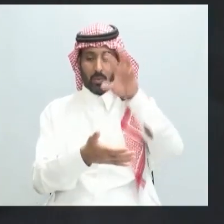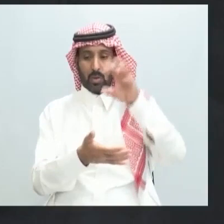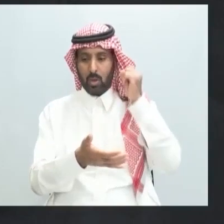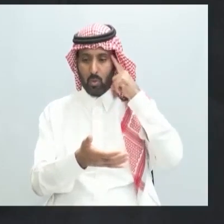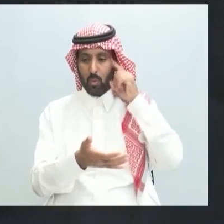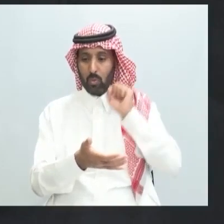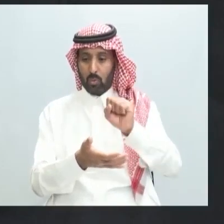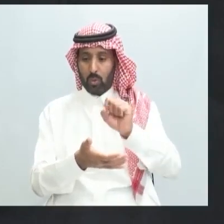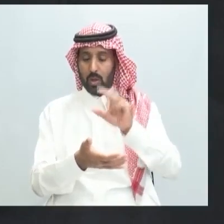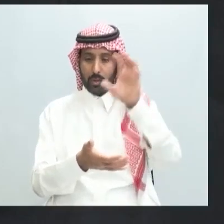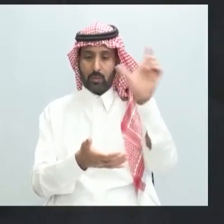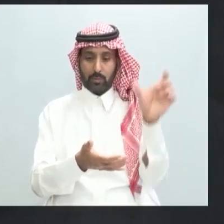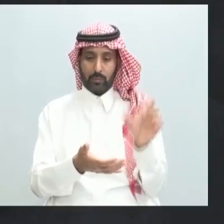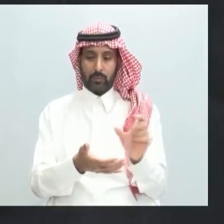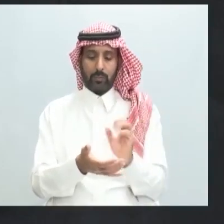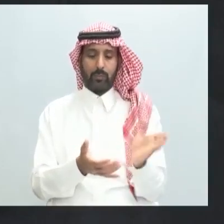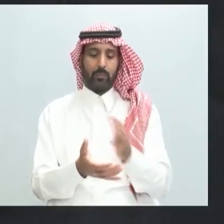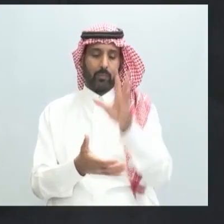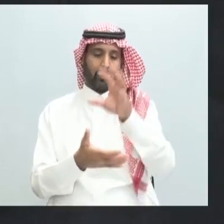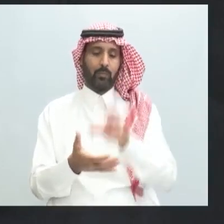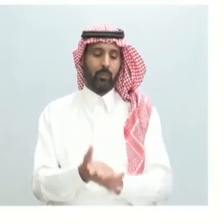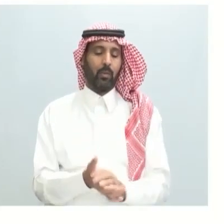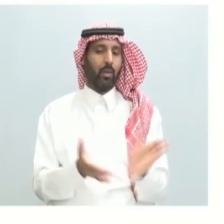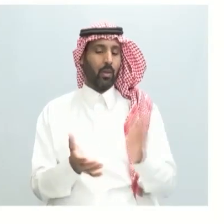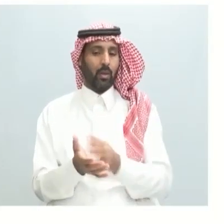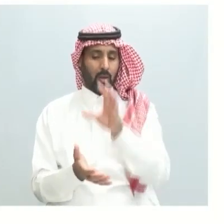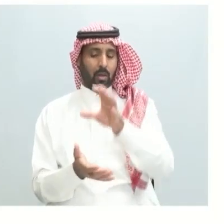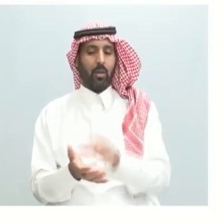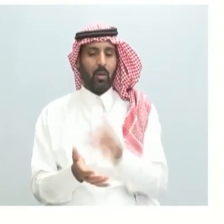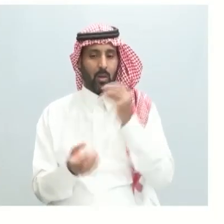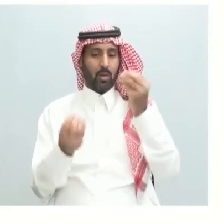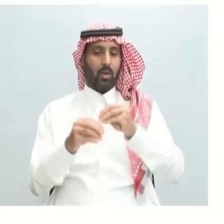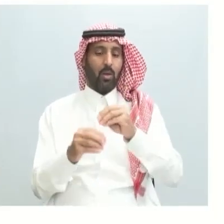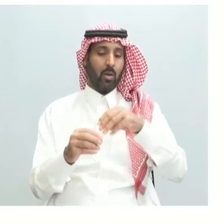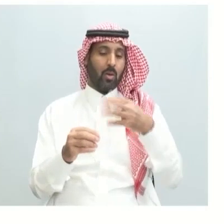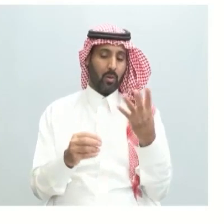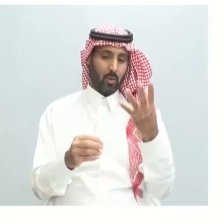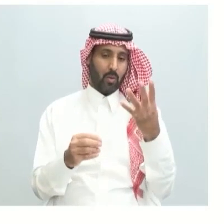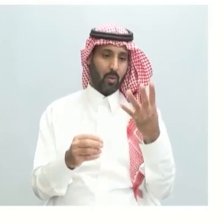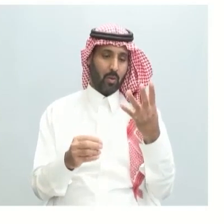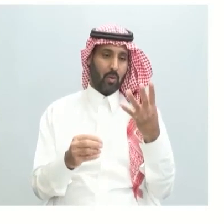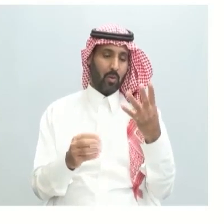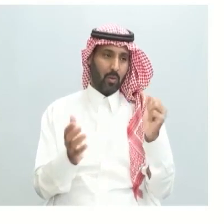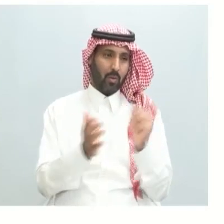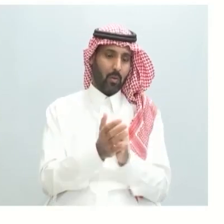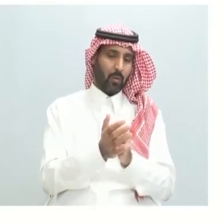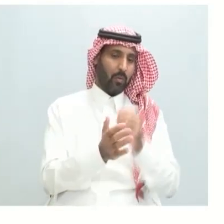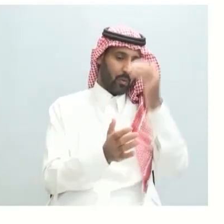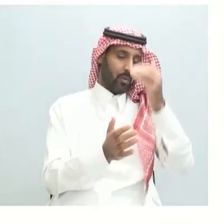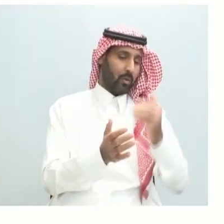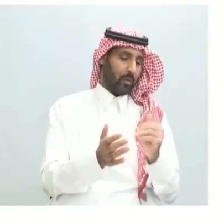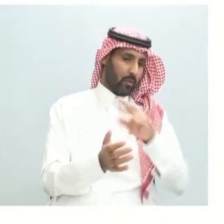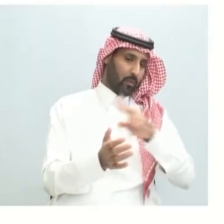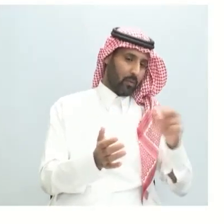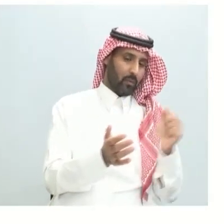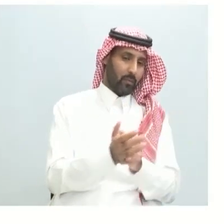your own words, giving your own opinion. And also you can add a fourth house, a fourth accommodation from